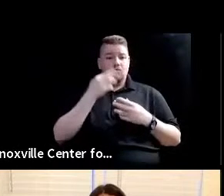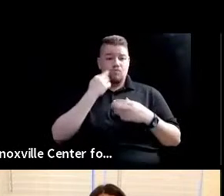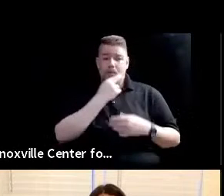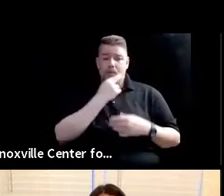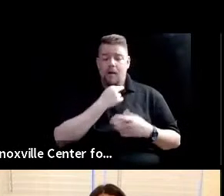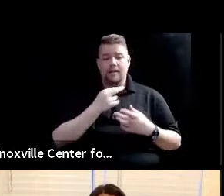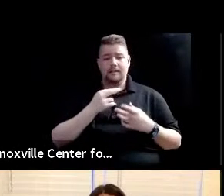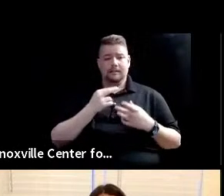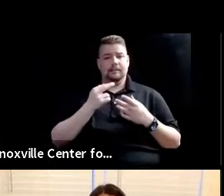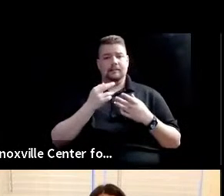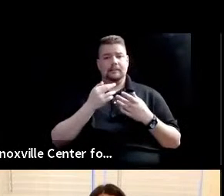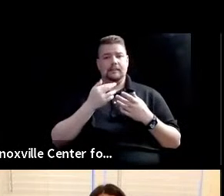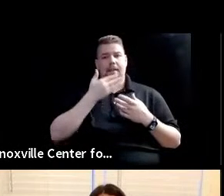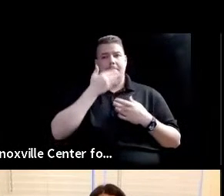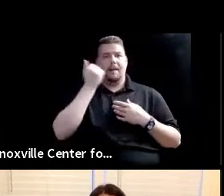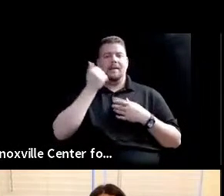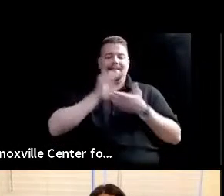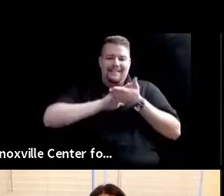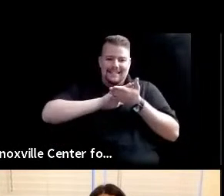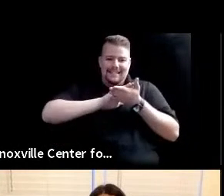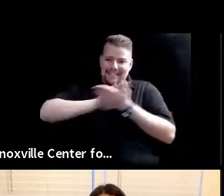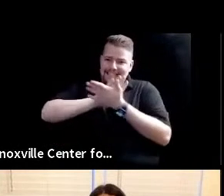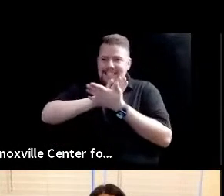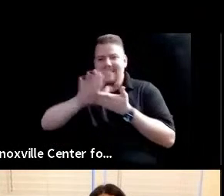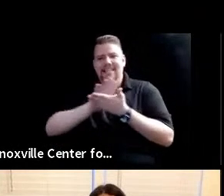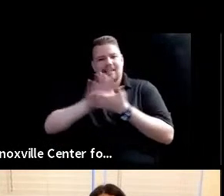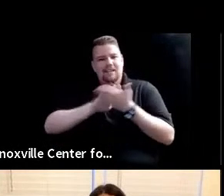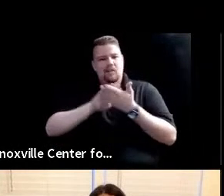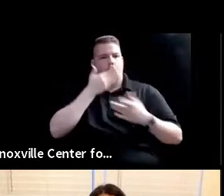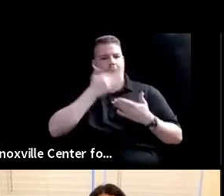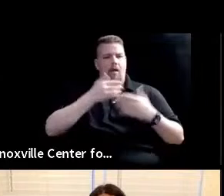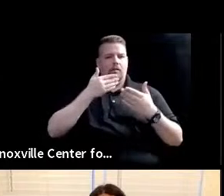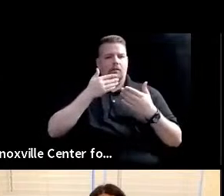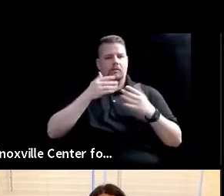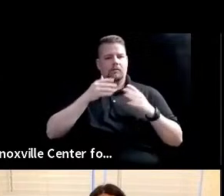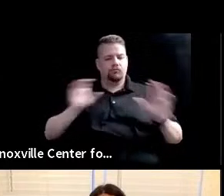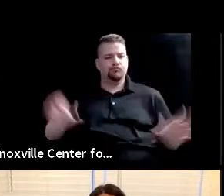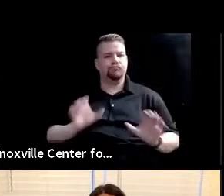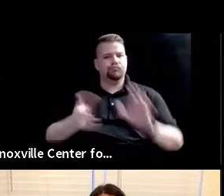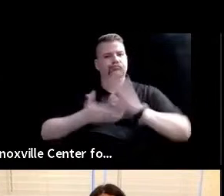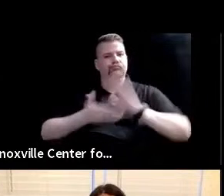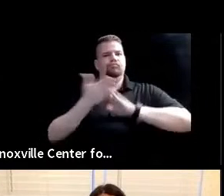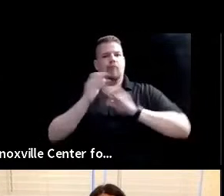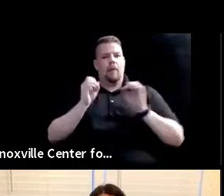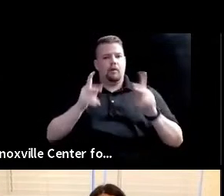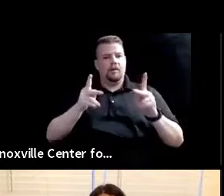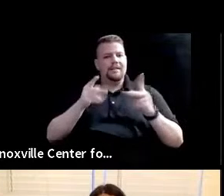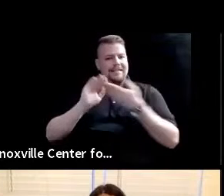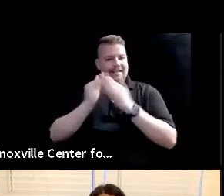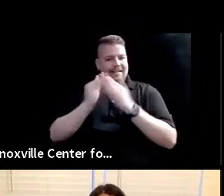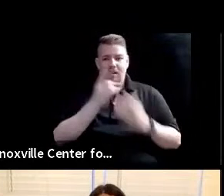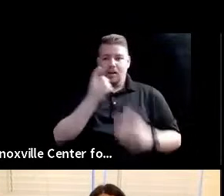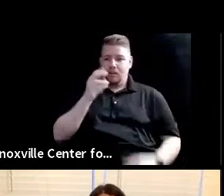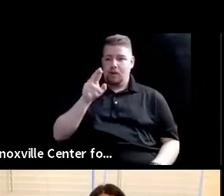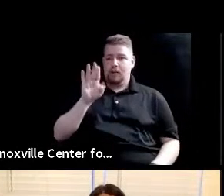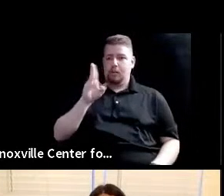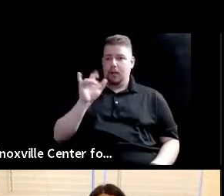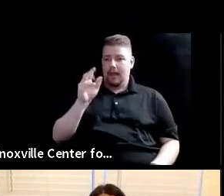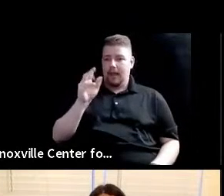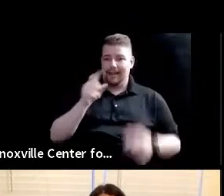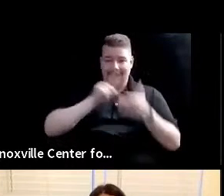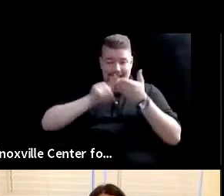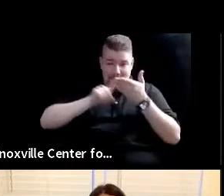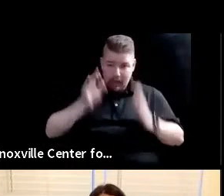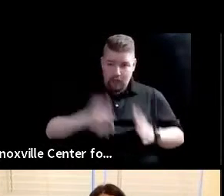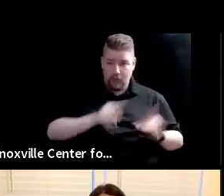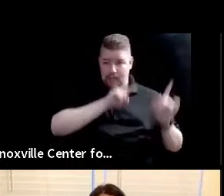best sanitized, clean, well-run operations in town. And I would say Dr. Buchanan's inspectors who come see us all the